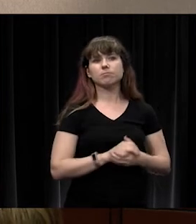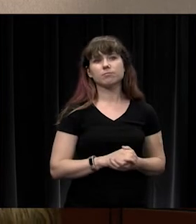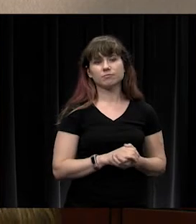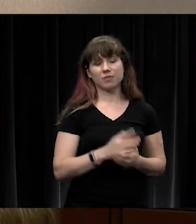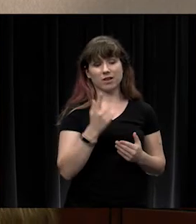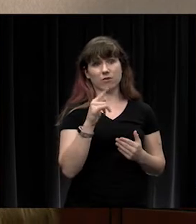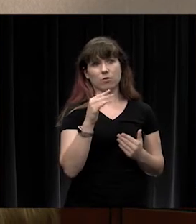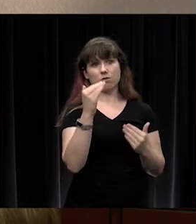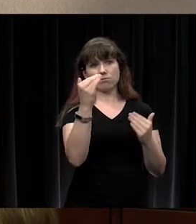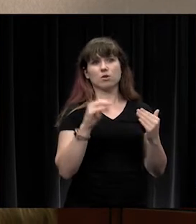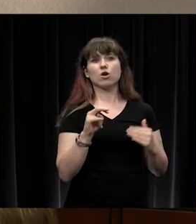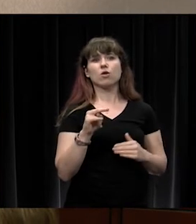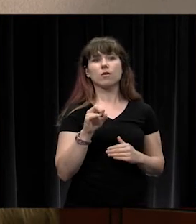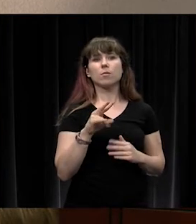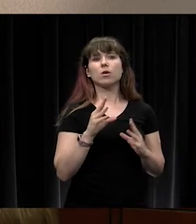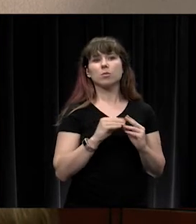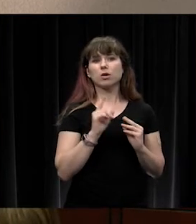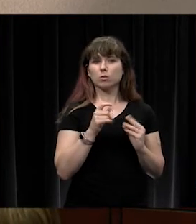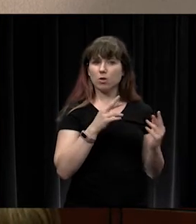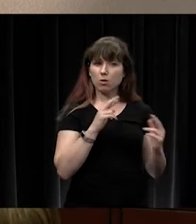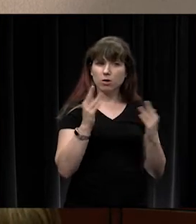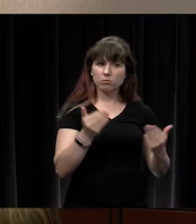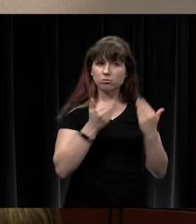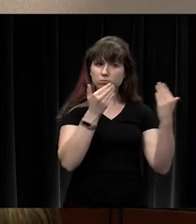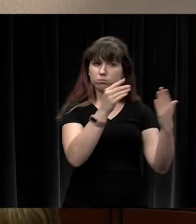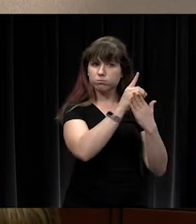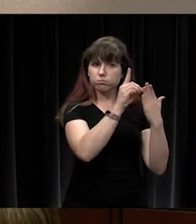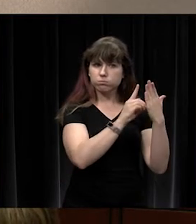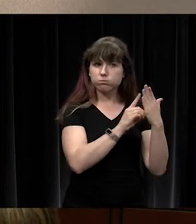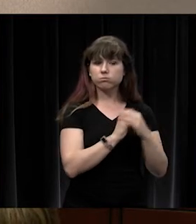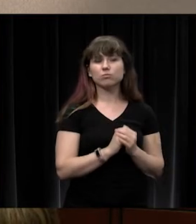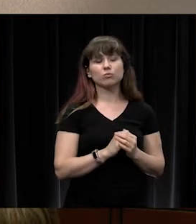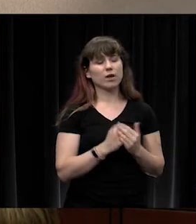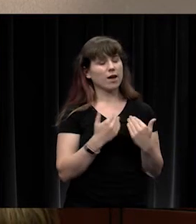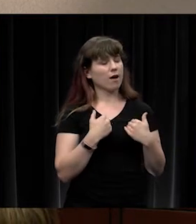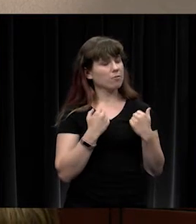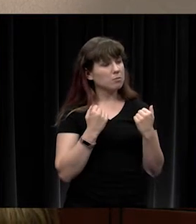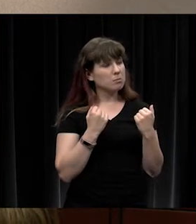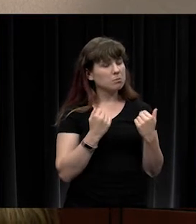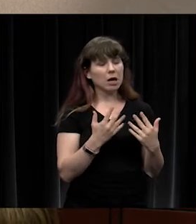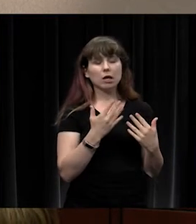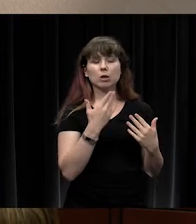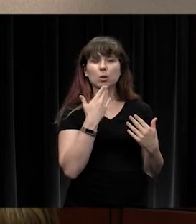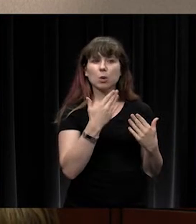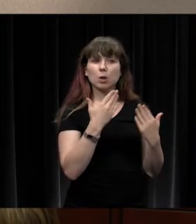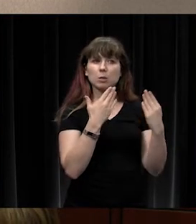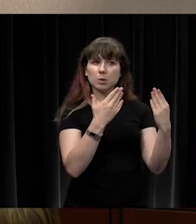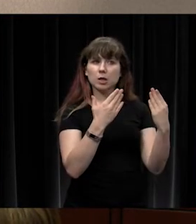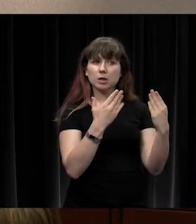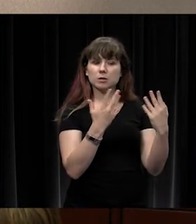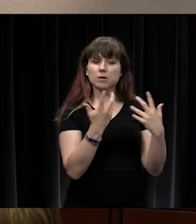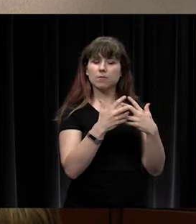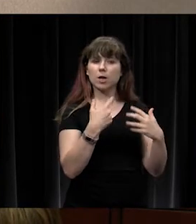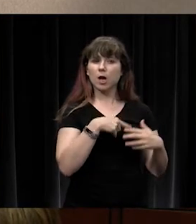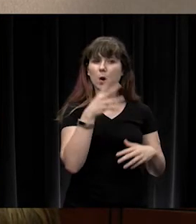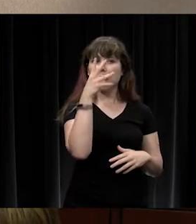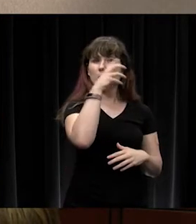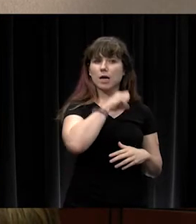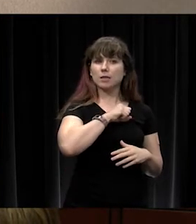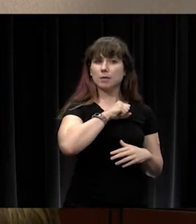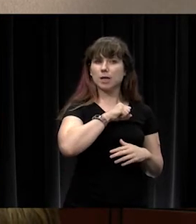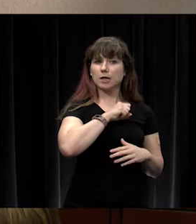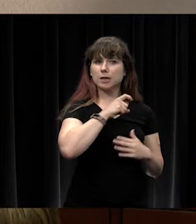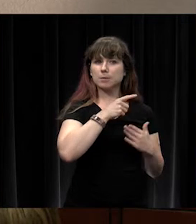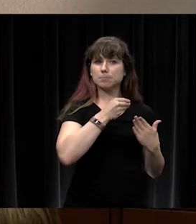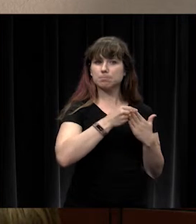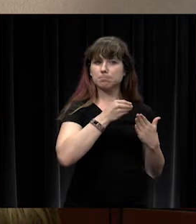meetings. We received an adequate number of bids, very good bids. They fit well within our estimate and our budget, and they're